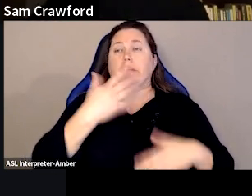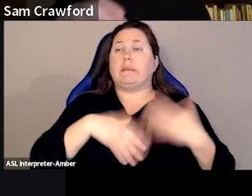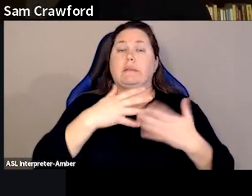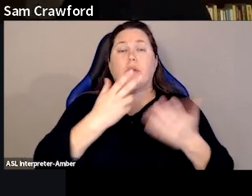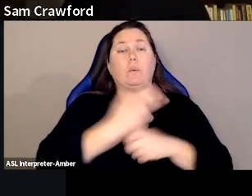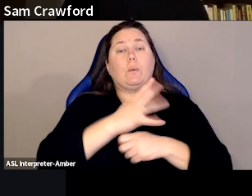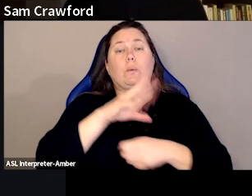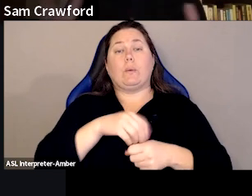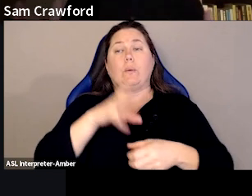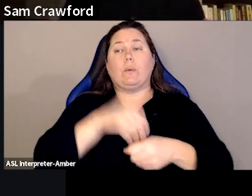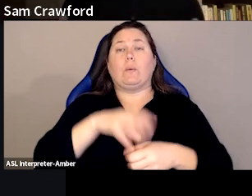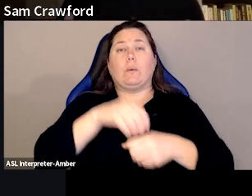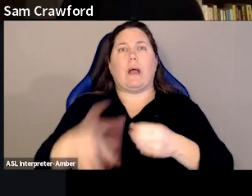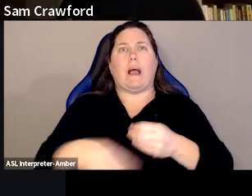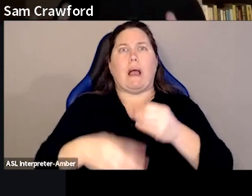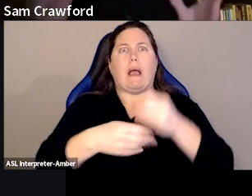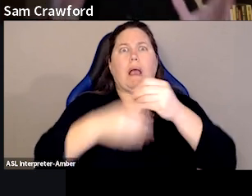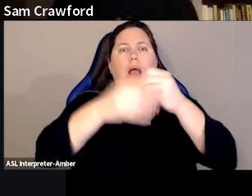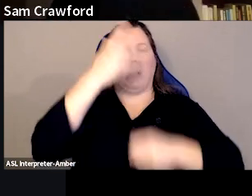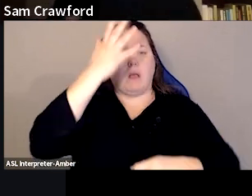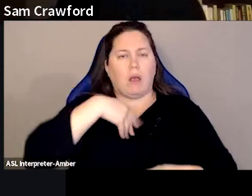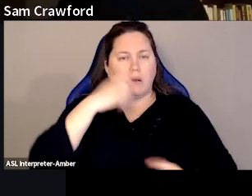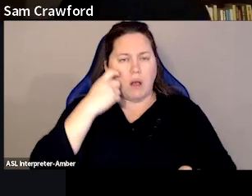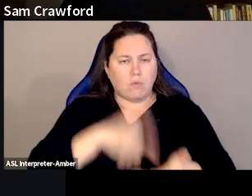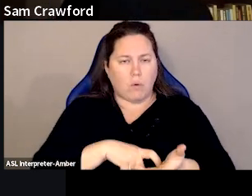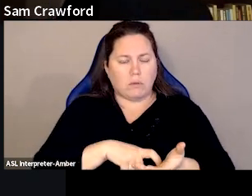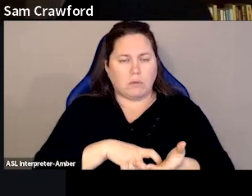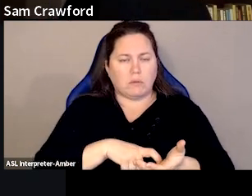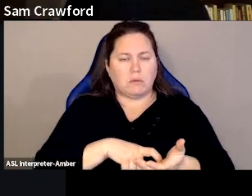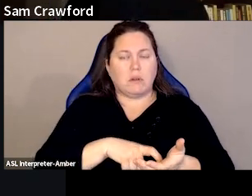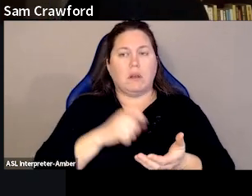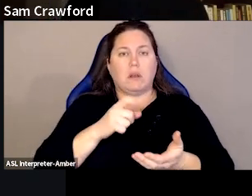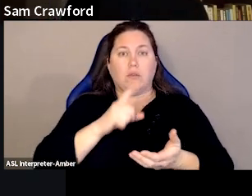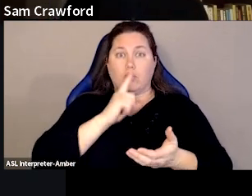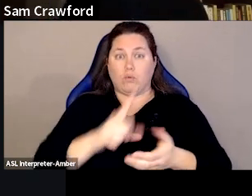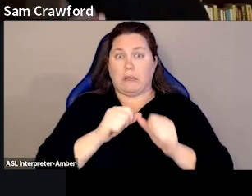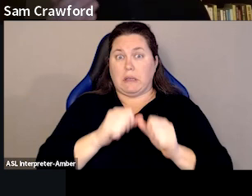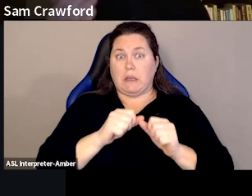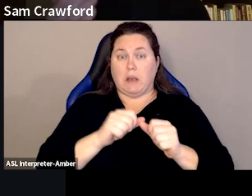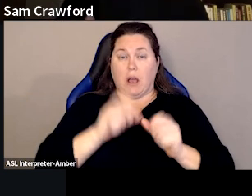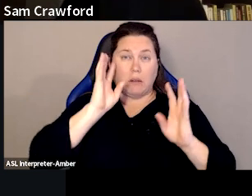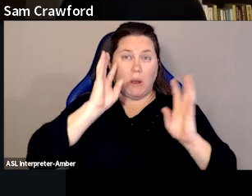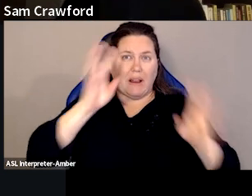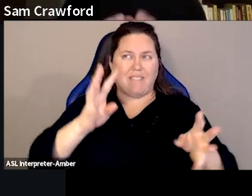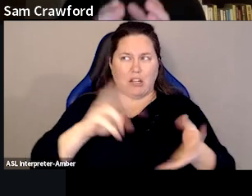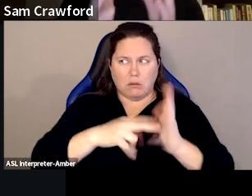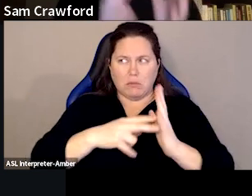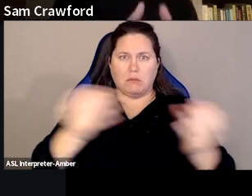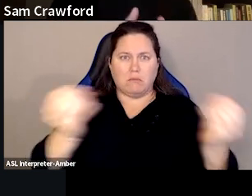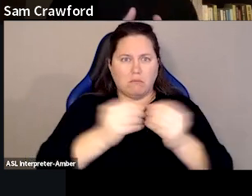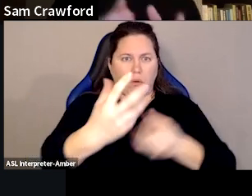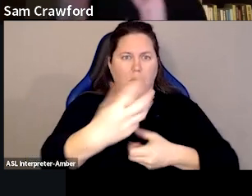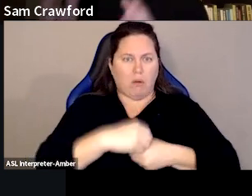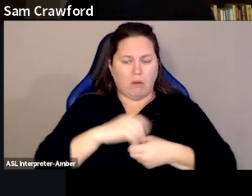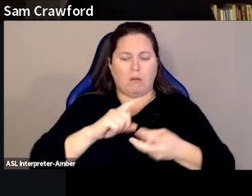I'll reiterate, this is good for everyone. So constant innovation is far more inclusive. It results in better products, both